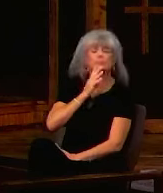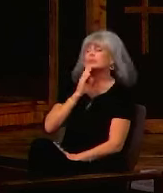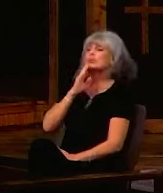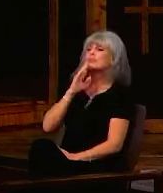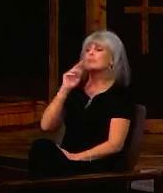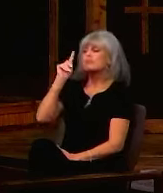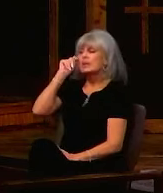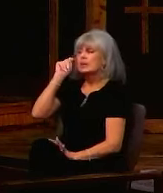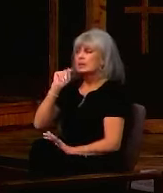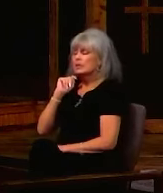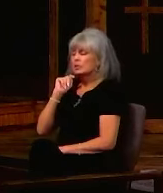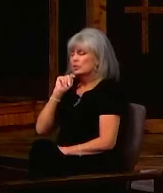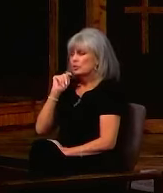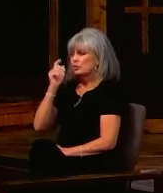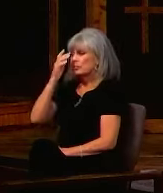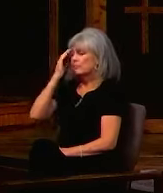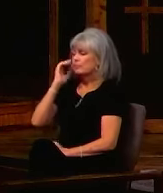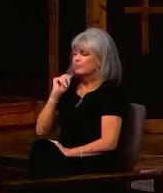teenager a while ago.